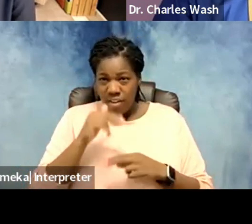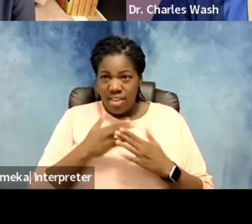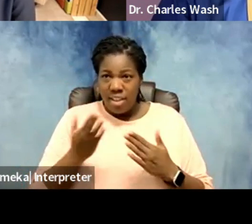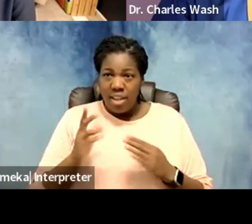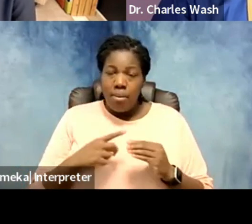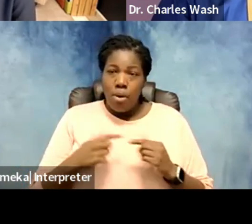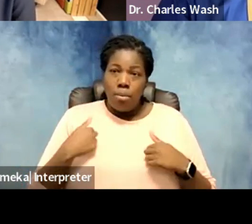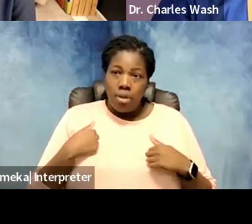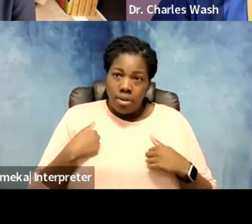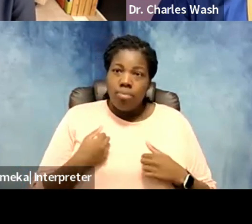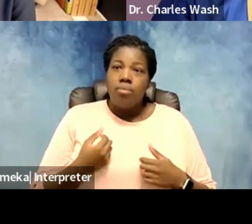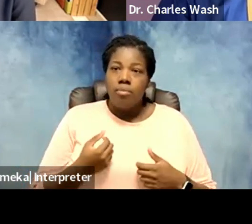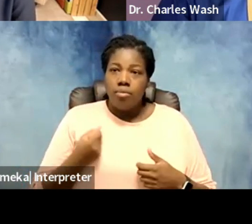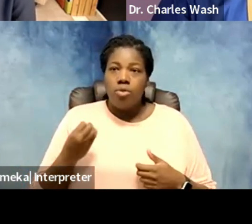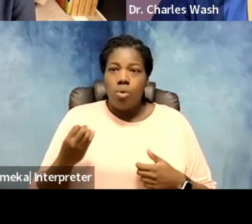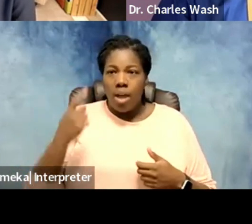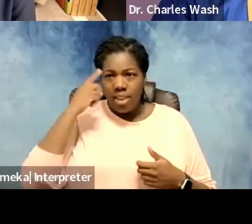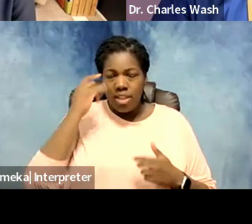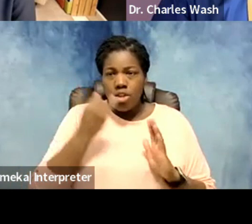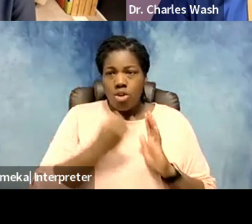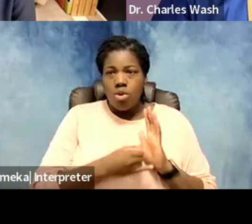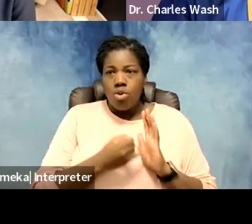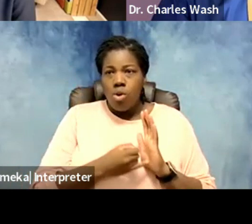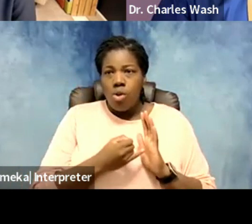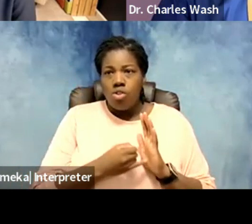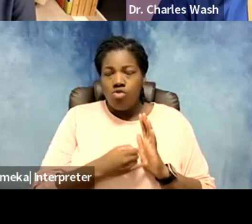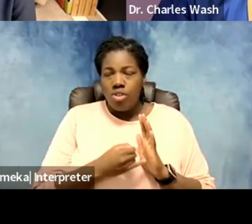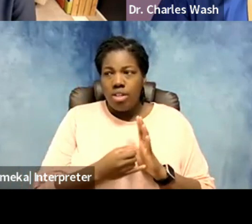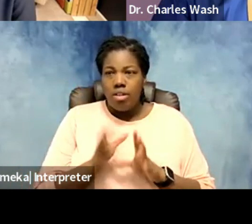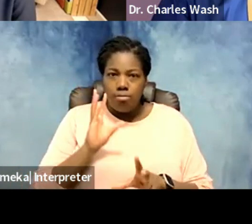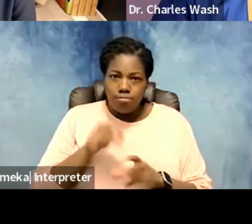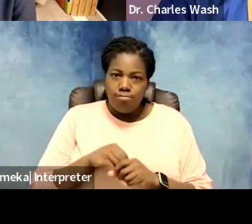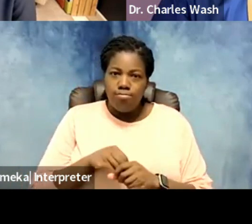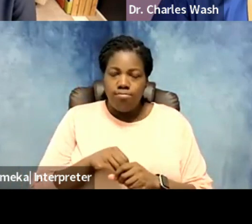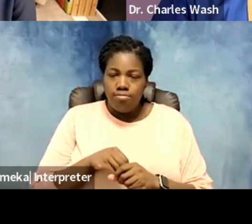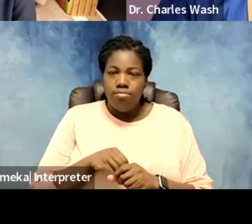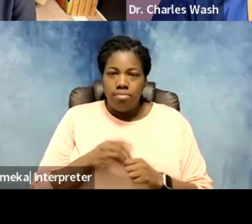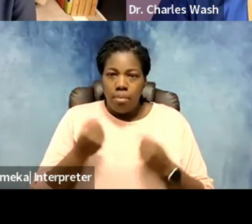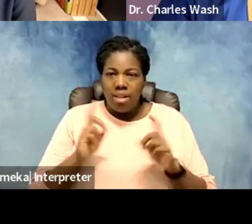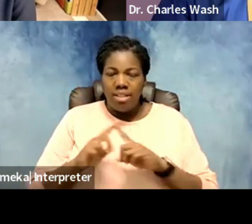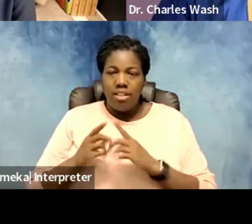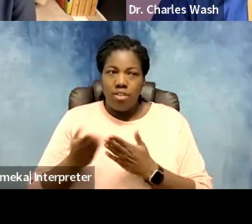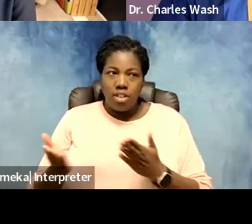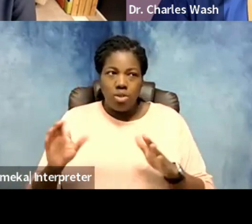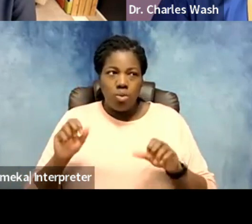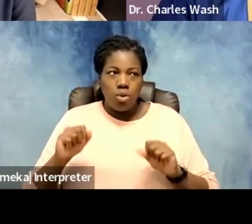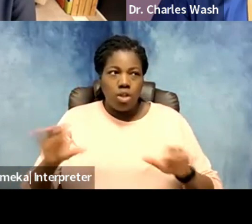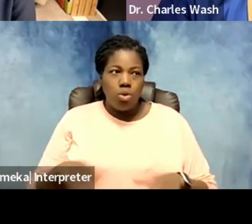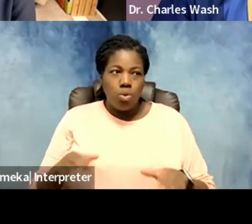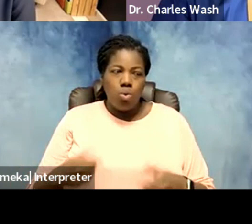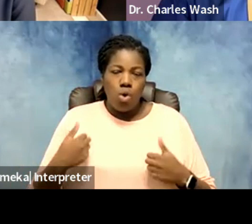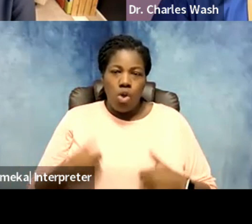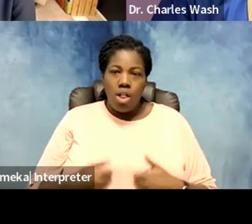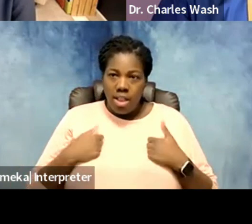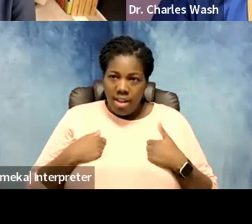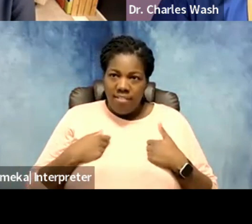hobby. And so I think art just embodies, you know, so many different things that we can do throughout our life.